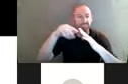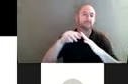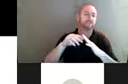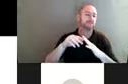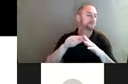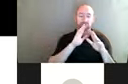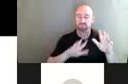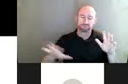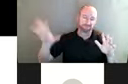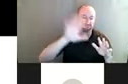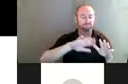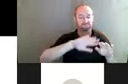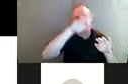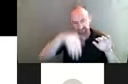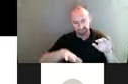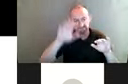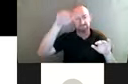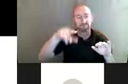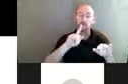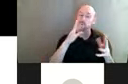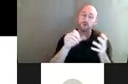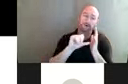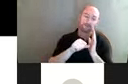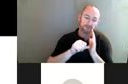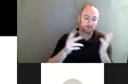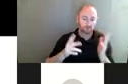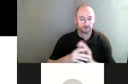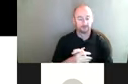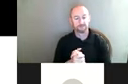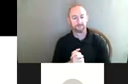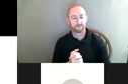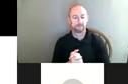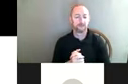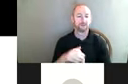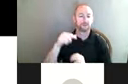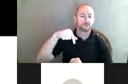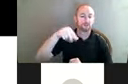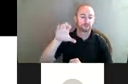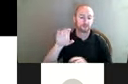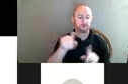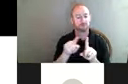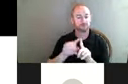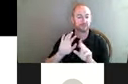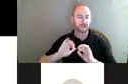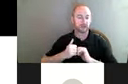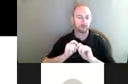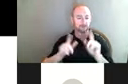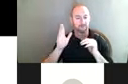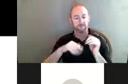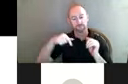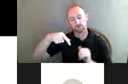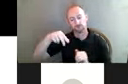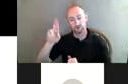out across all map units. But what I really wanted to focus on was the QC, but also how it differentiated from